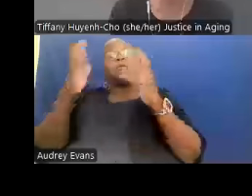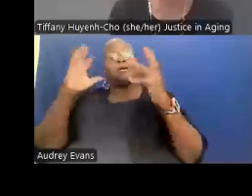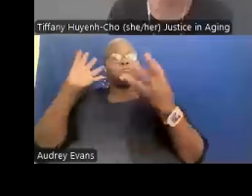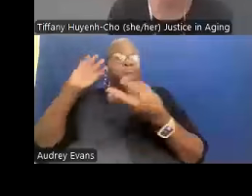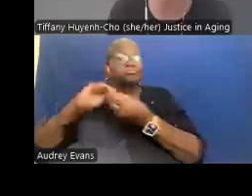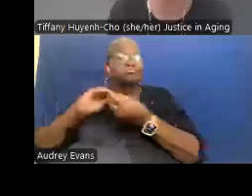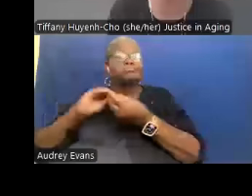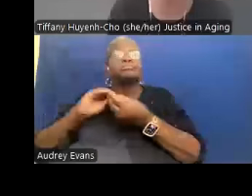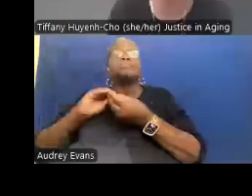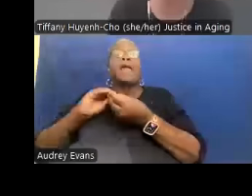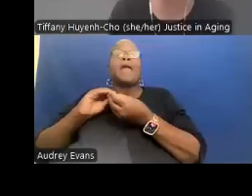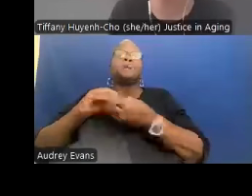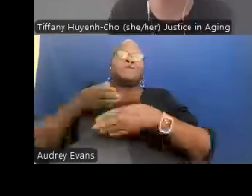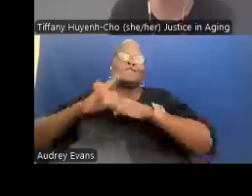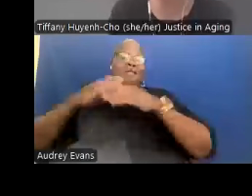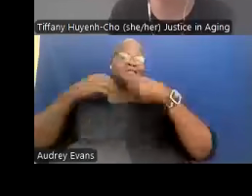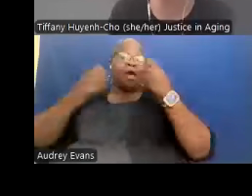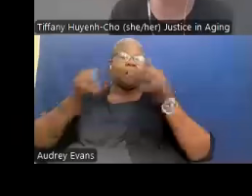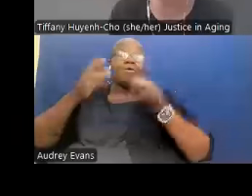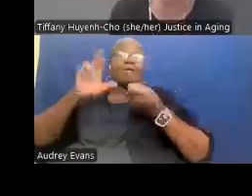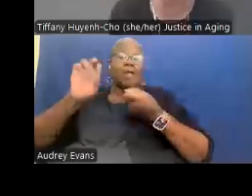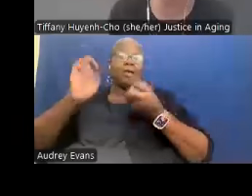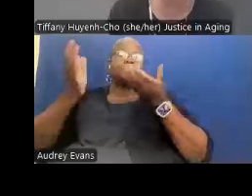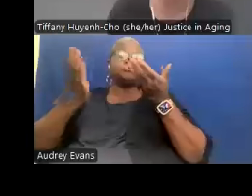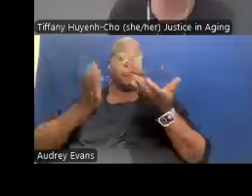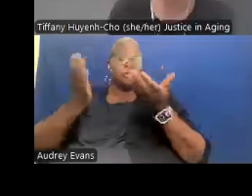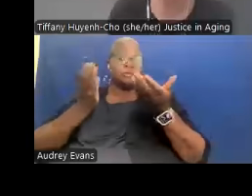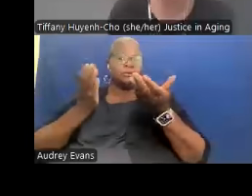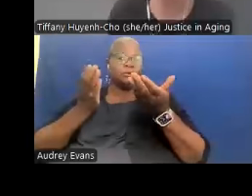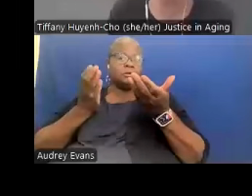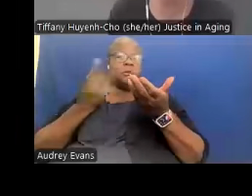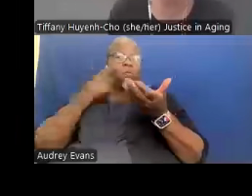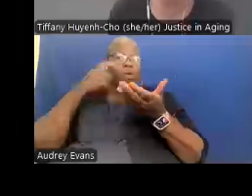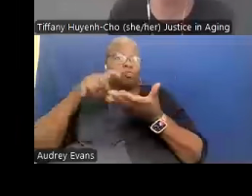and preventative healthcare services. You'll note that